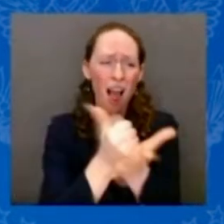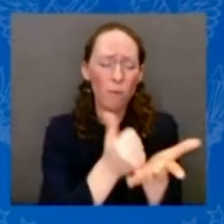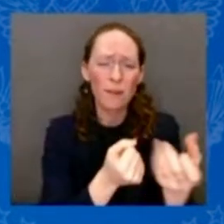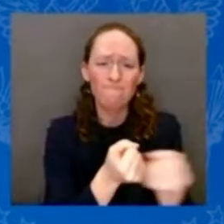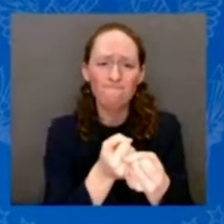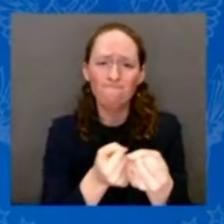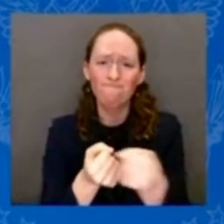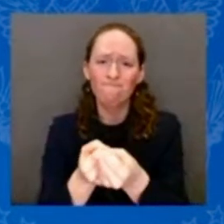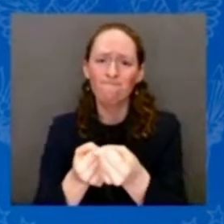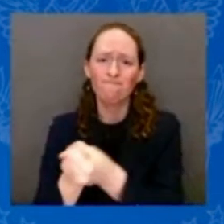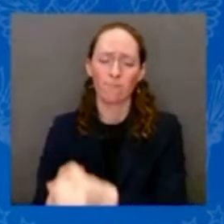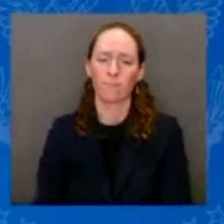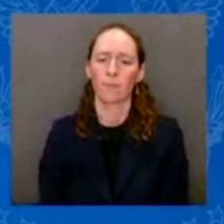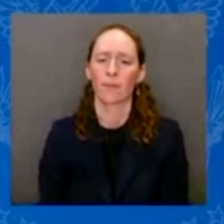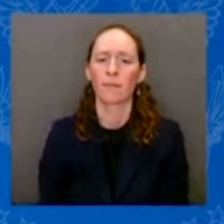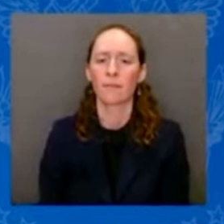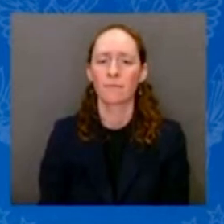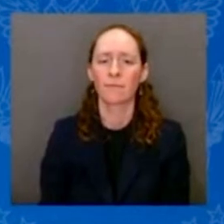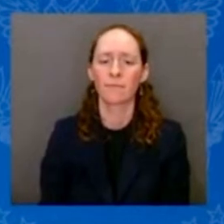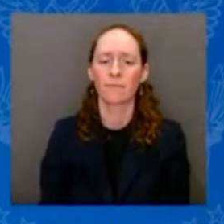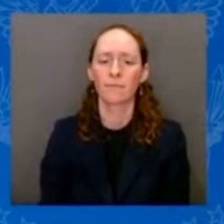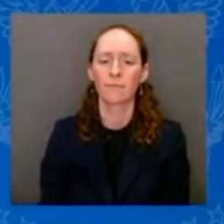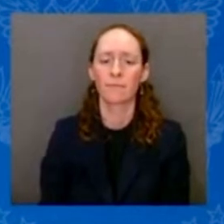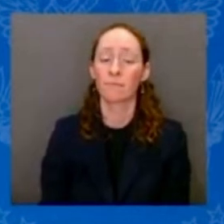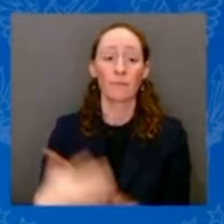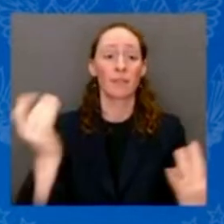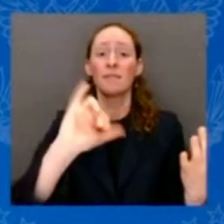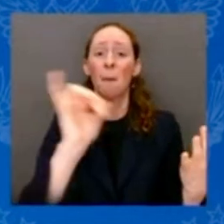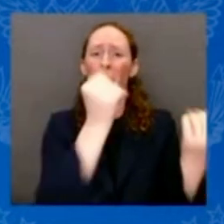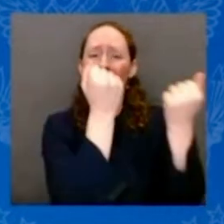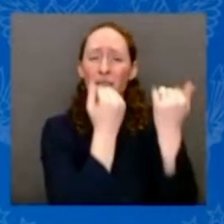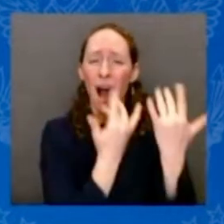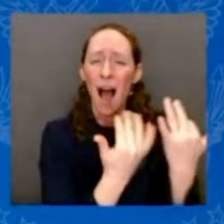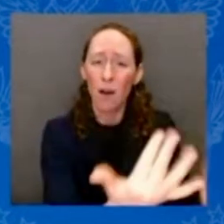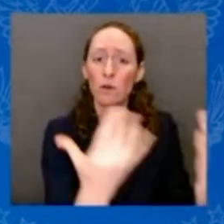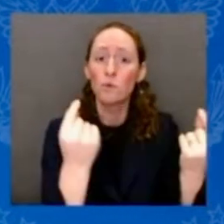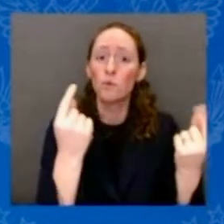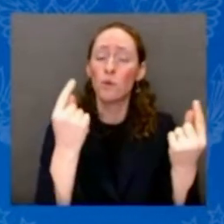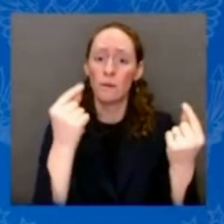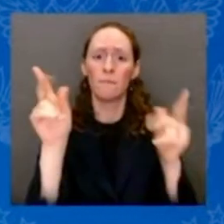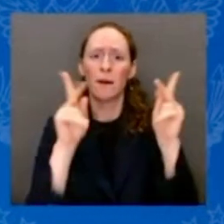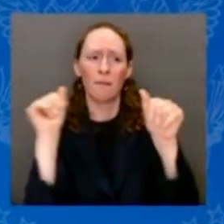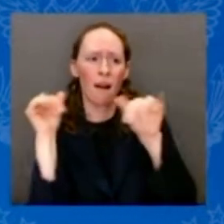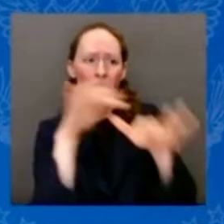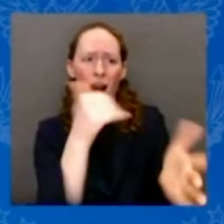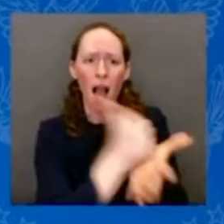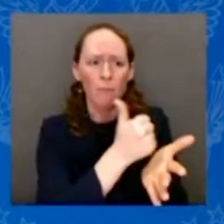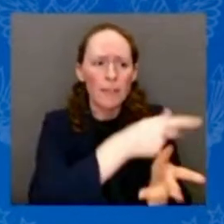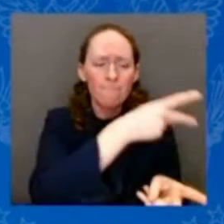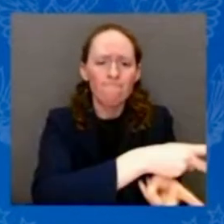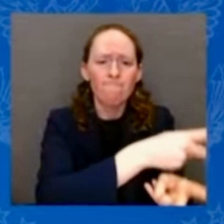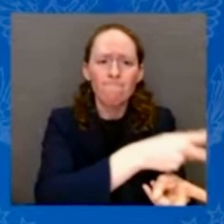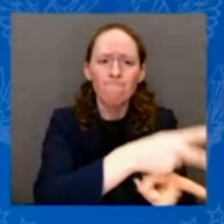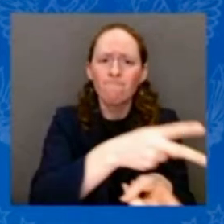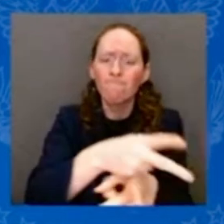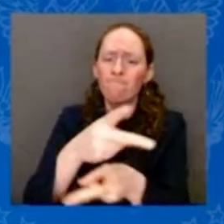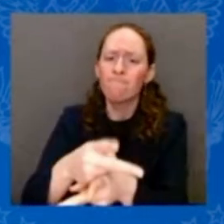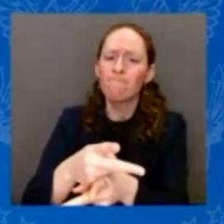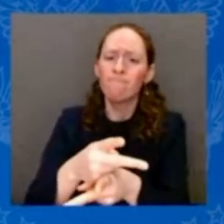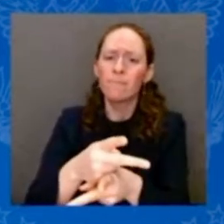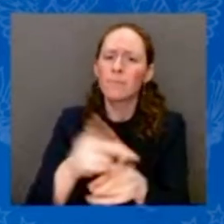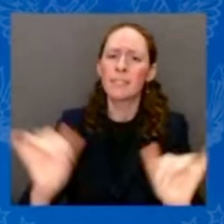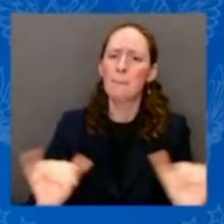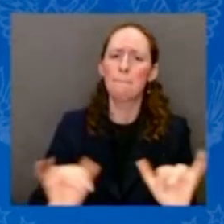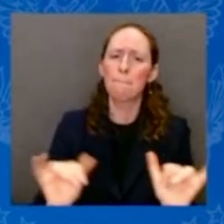wildfires and superstorms and droughts. For example, we need to provide more mental health support and grief and trauma,